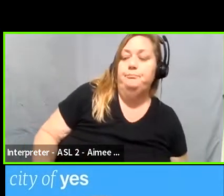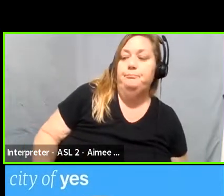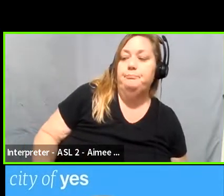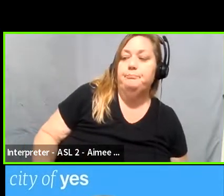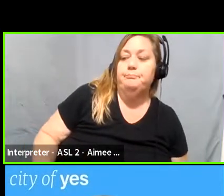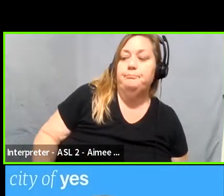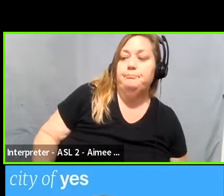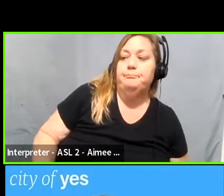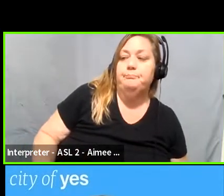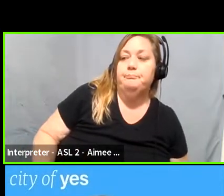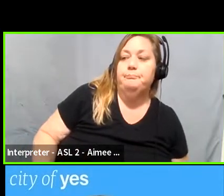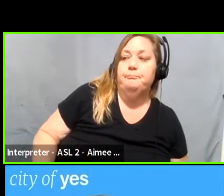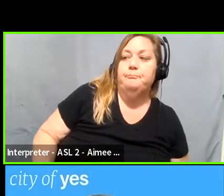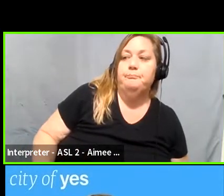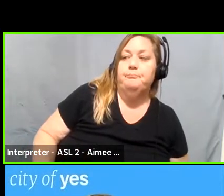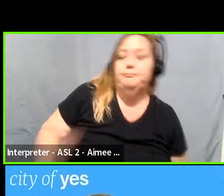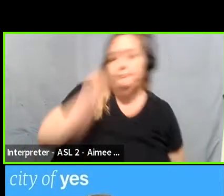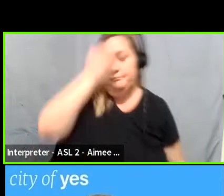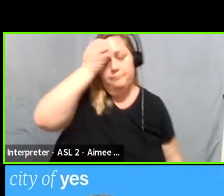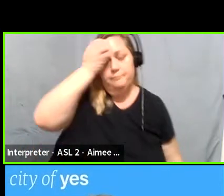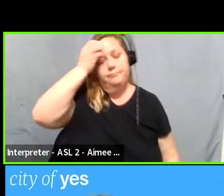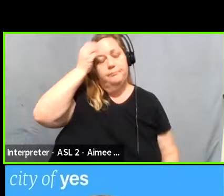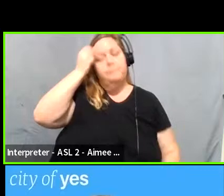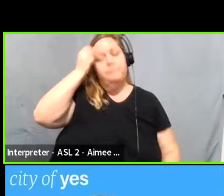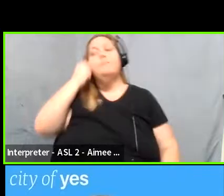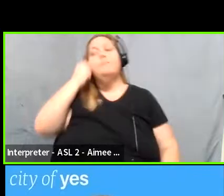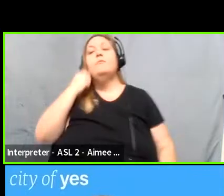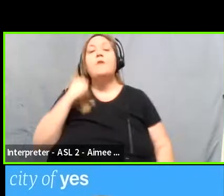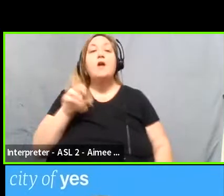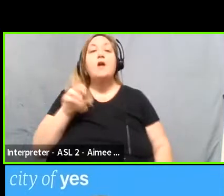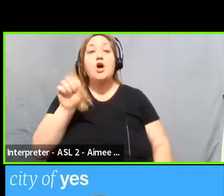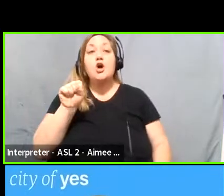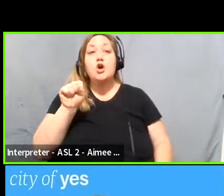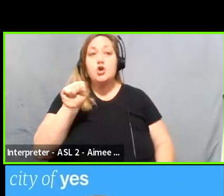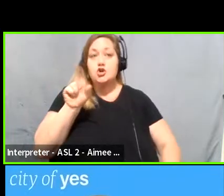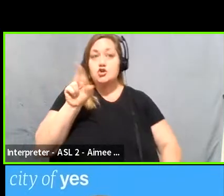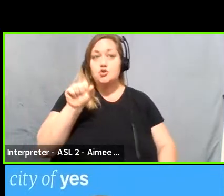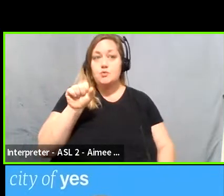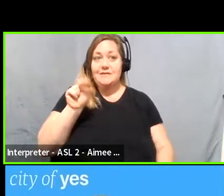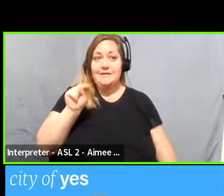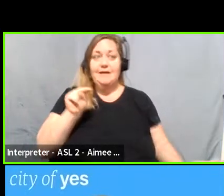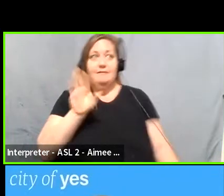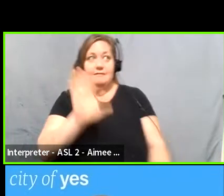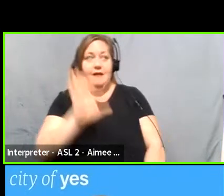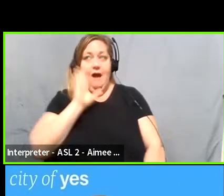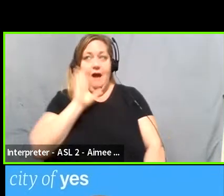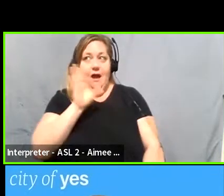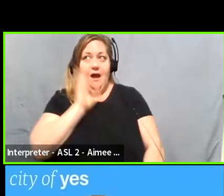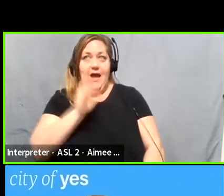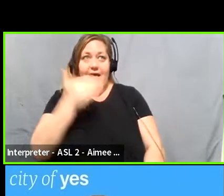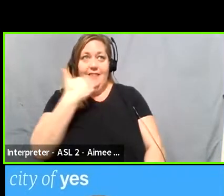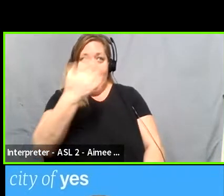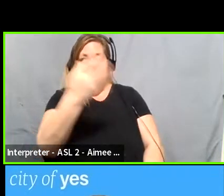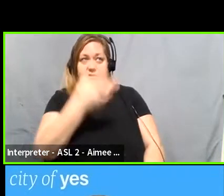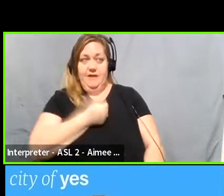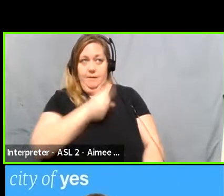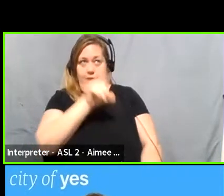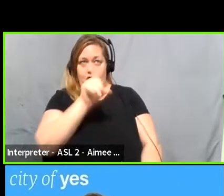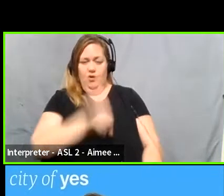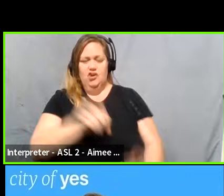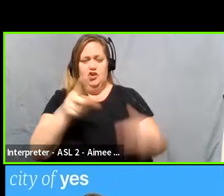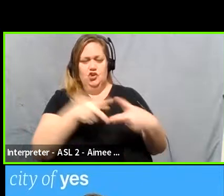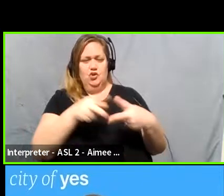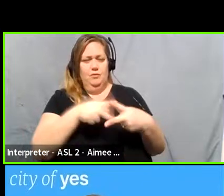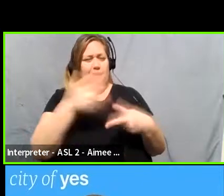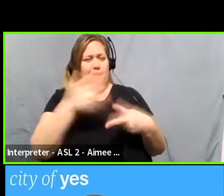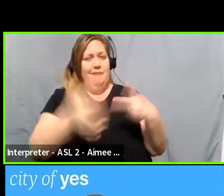Hi, thank you. Hi, Susan. Hi, thanks for, uh, taking my question. Two quick questions. I wasn't, you may have answered it, but I